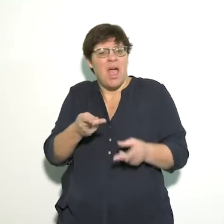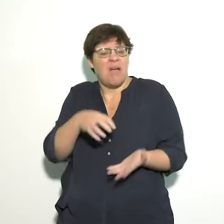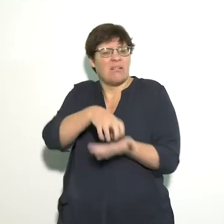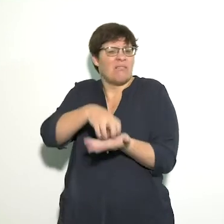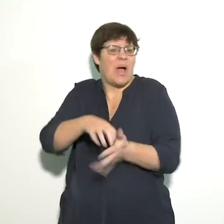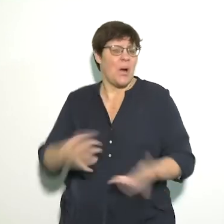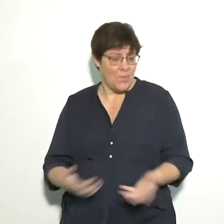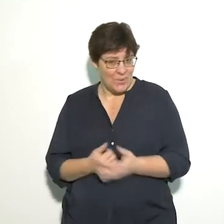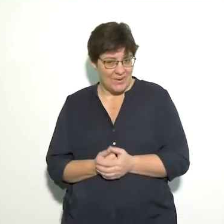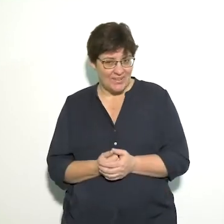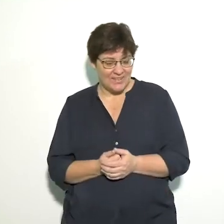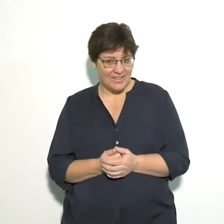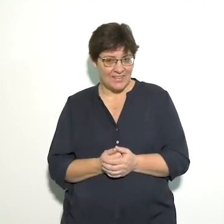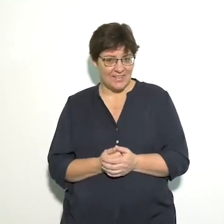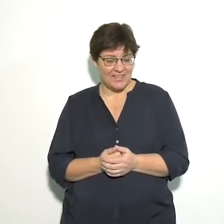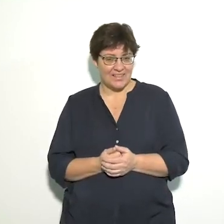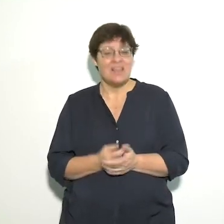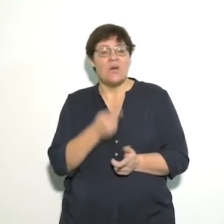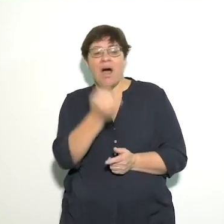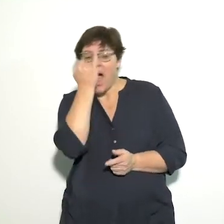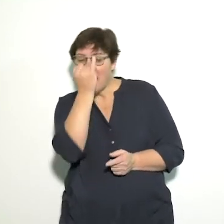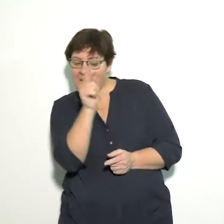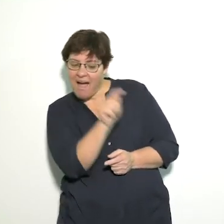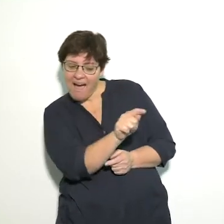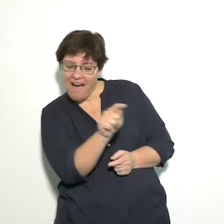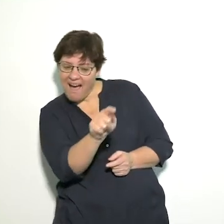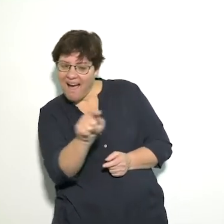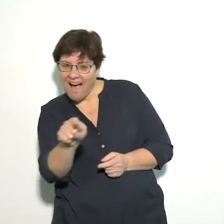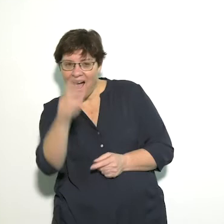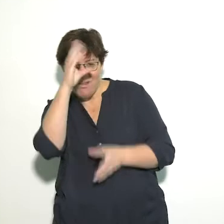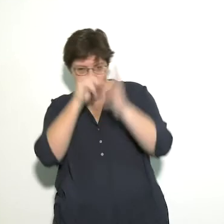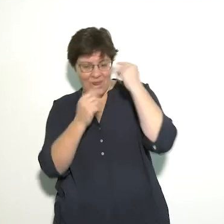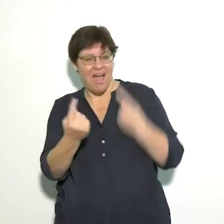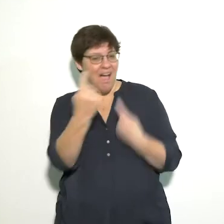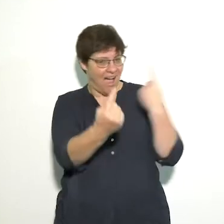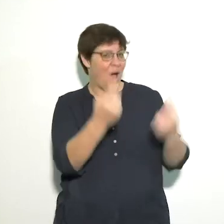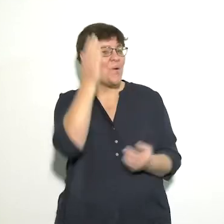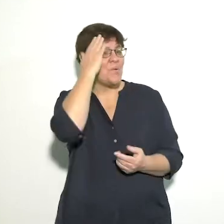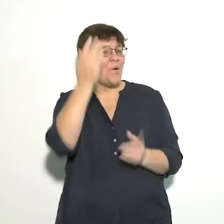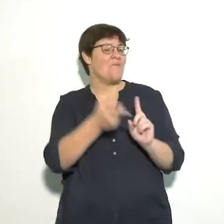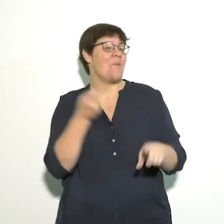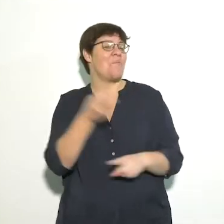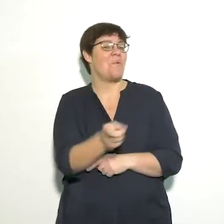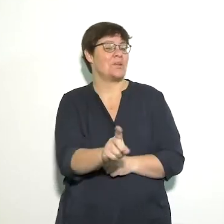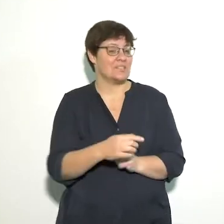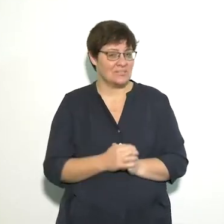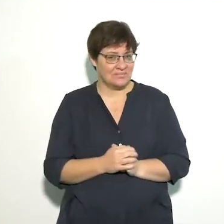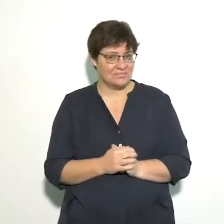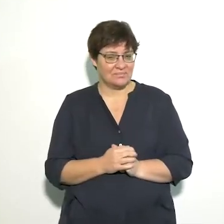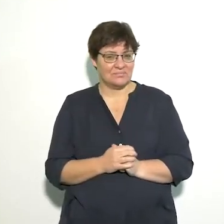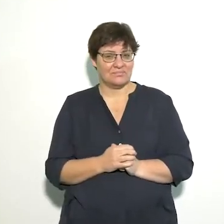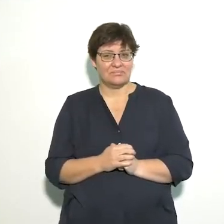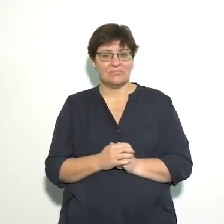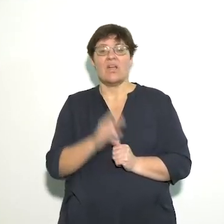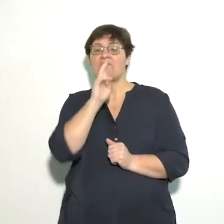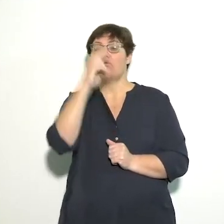cupcakes. And it gives you some idea of where each learner is coming from. Then you look at